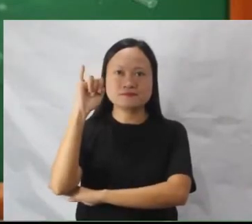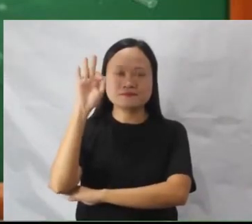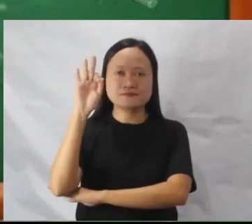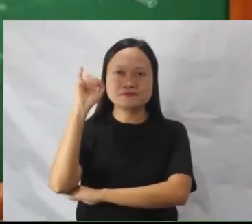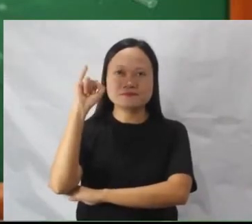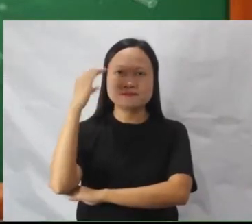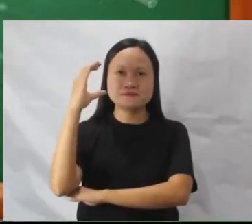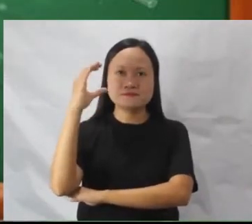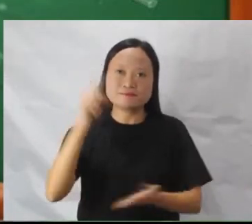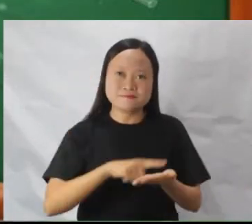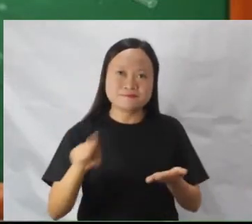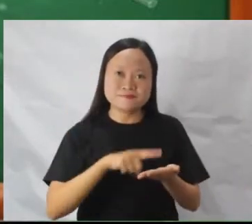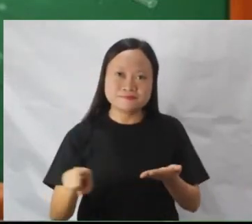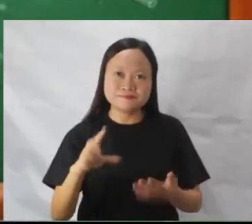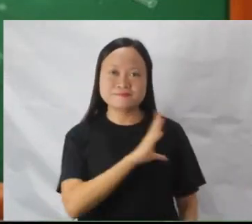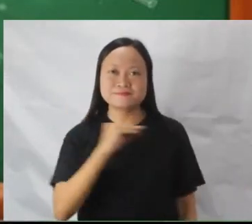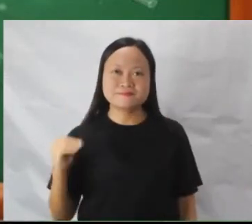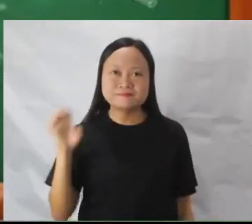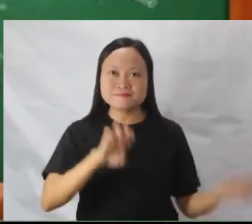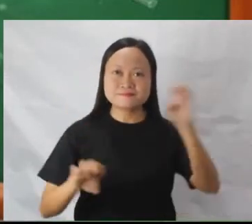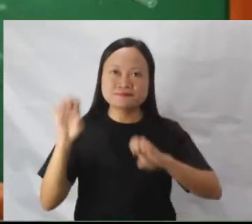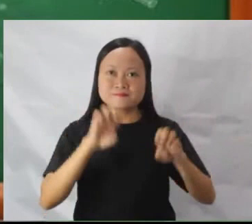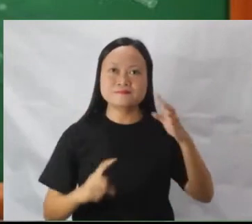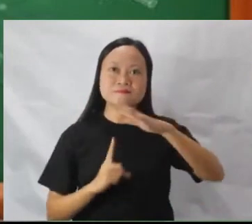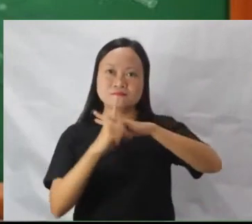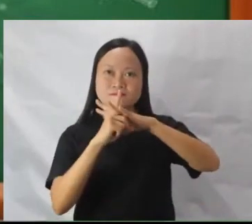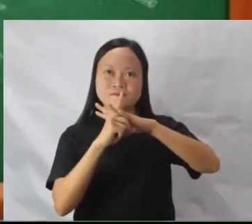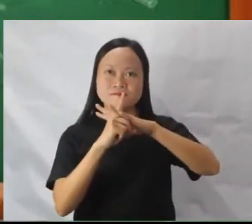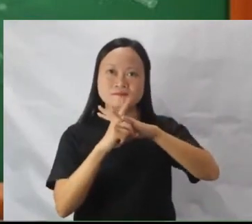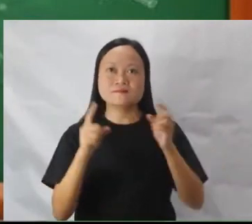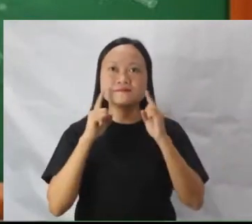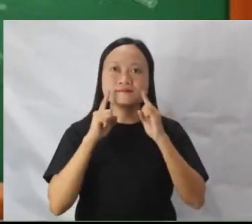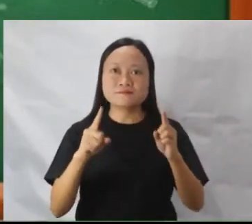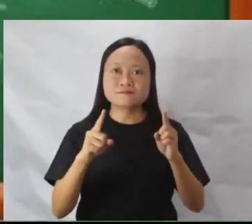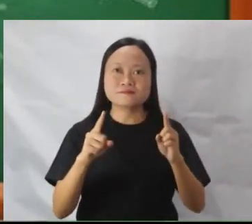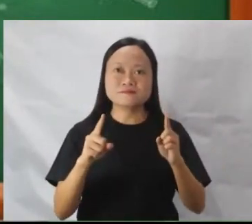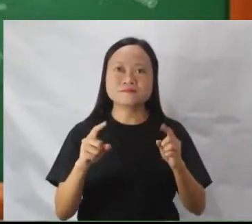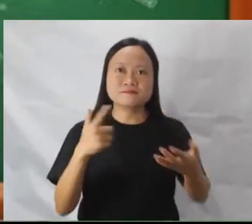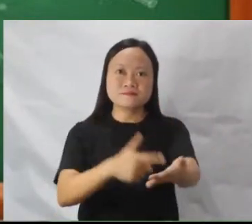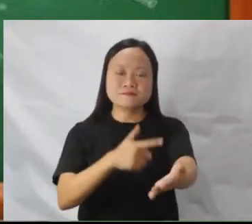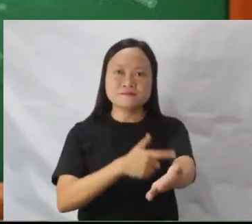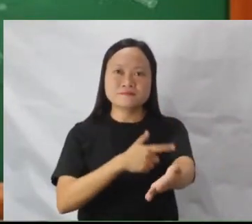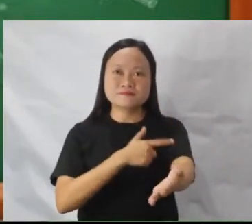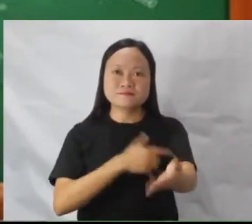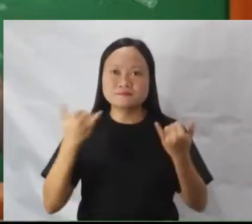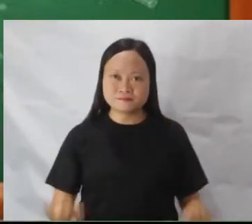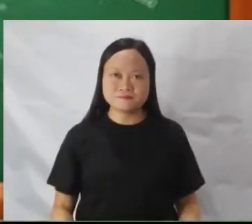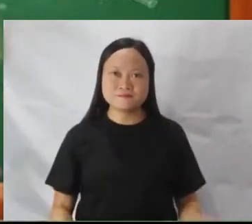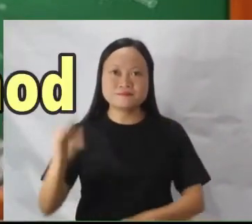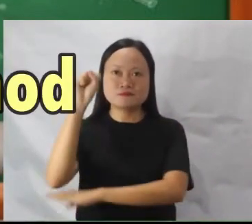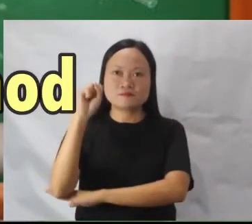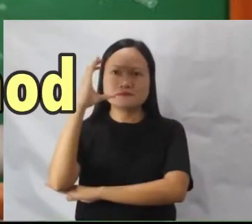and experiments to come up with an answer. And this is our lesson for today,